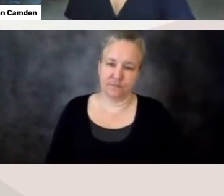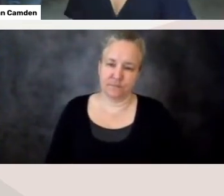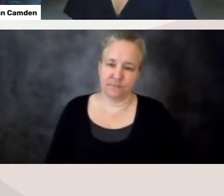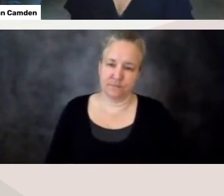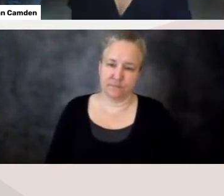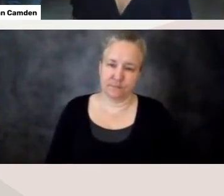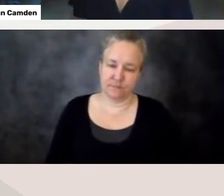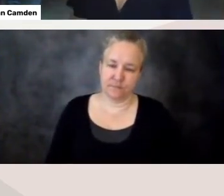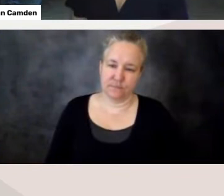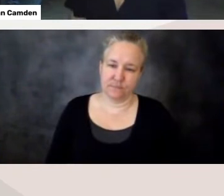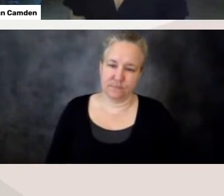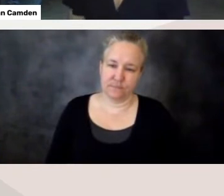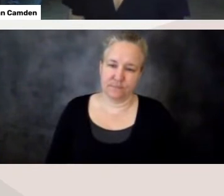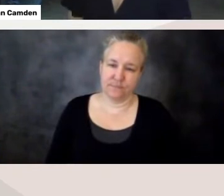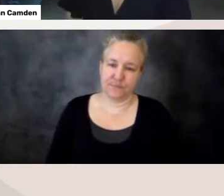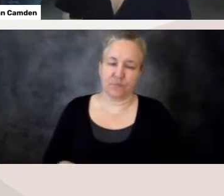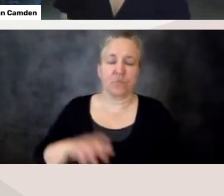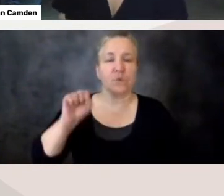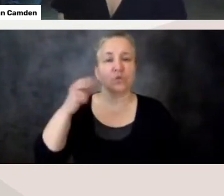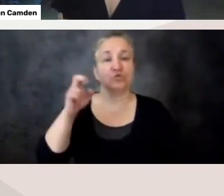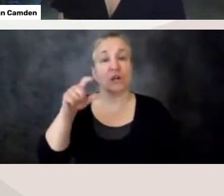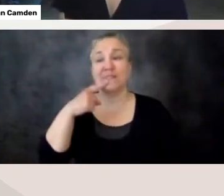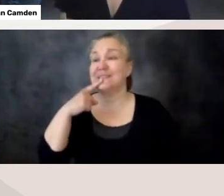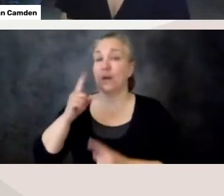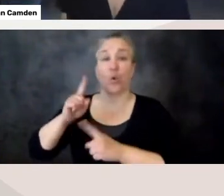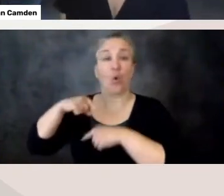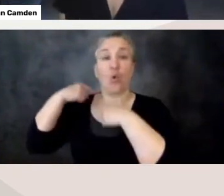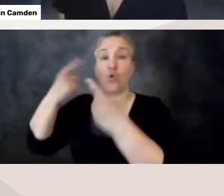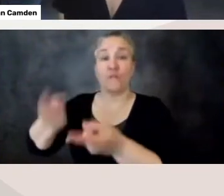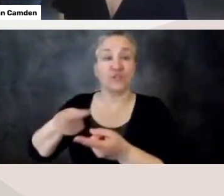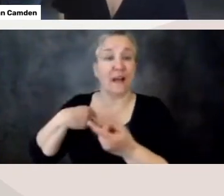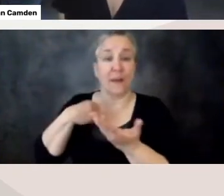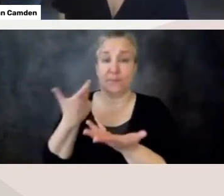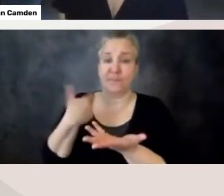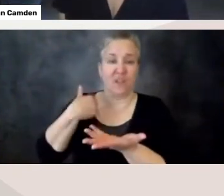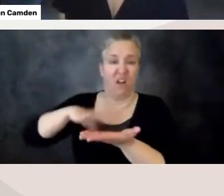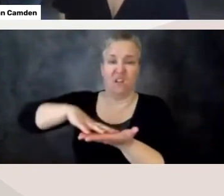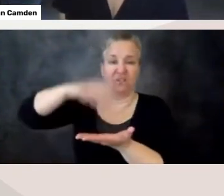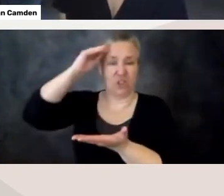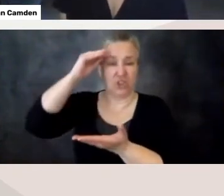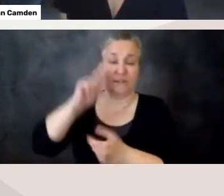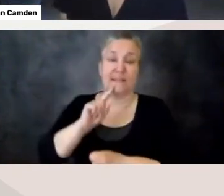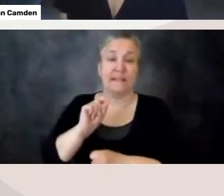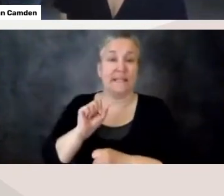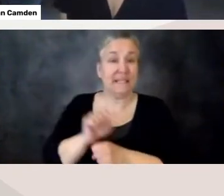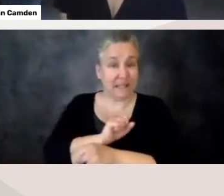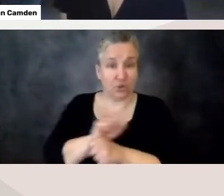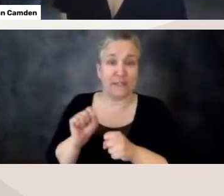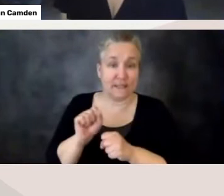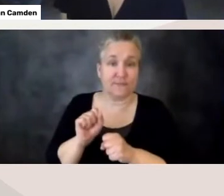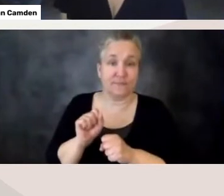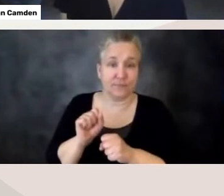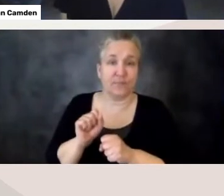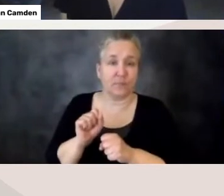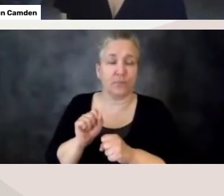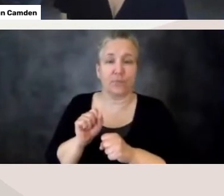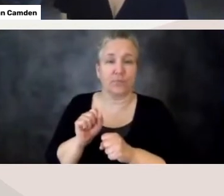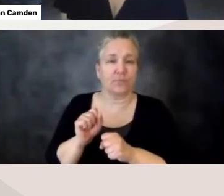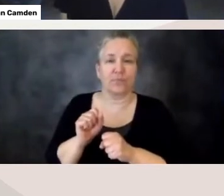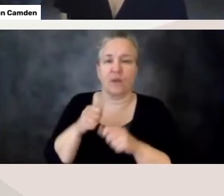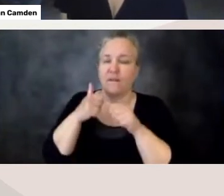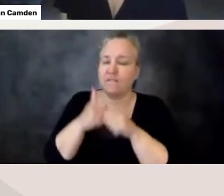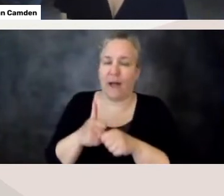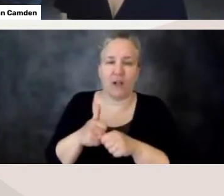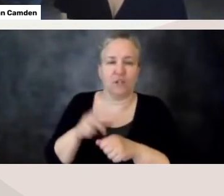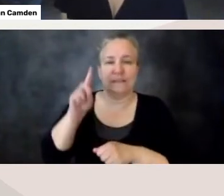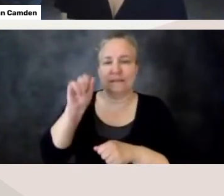I have just learned over time to literally take everything day by